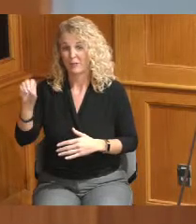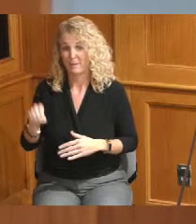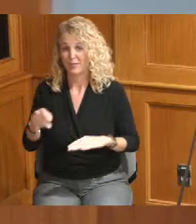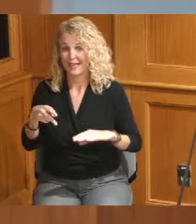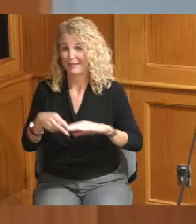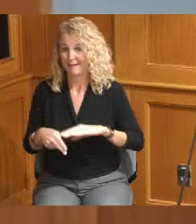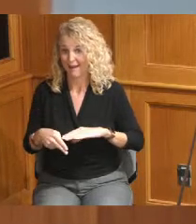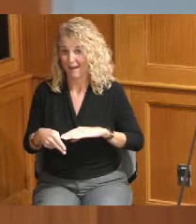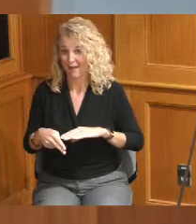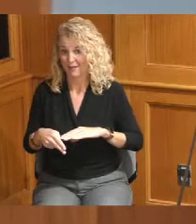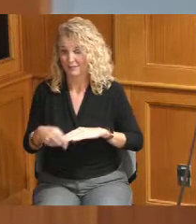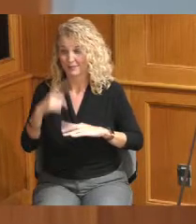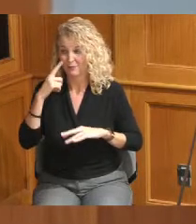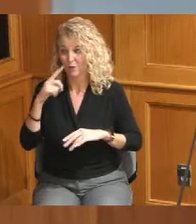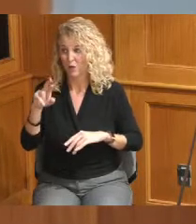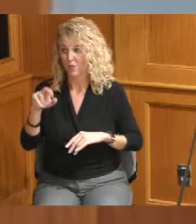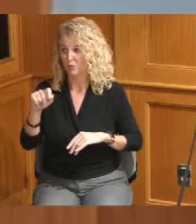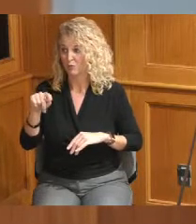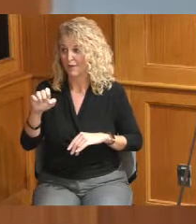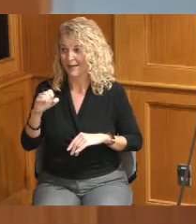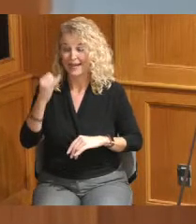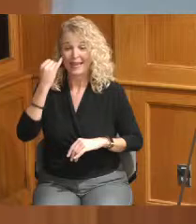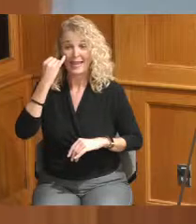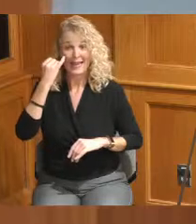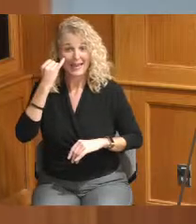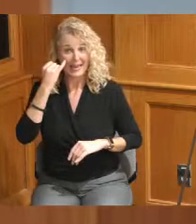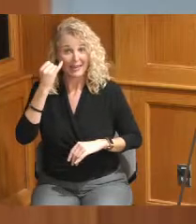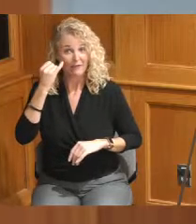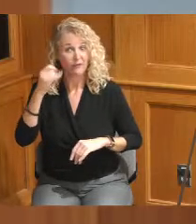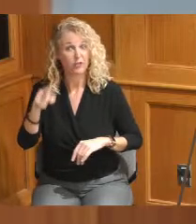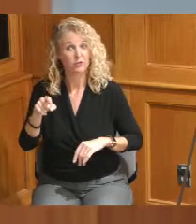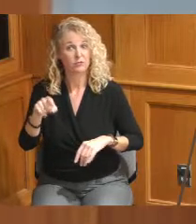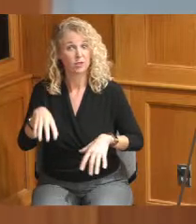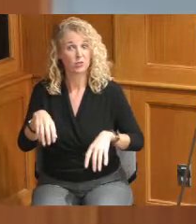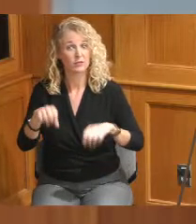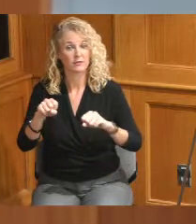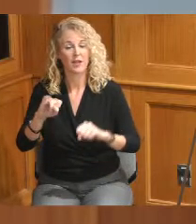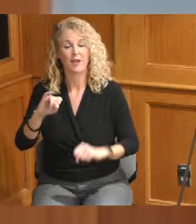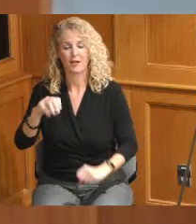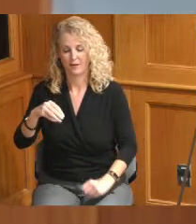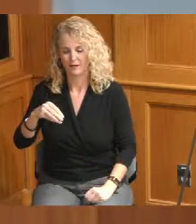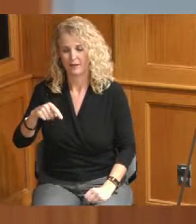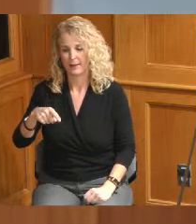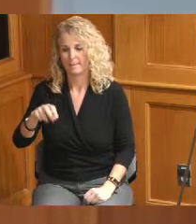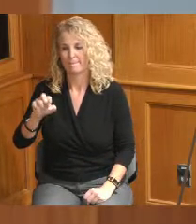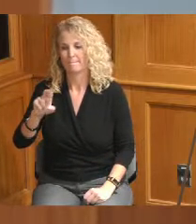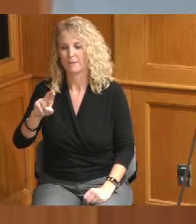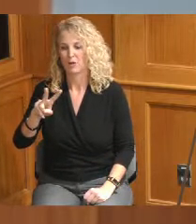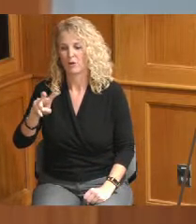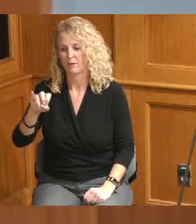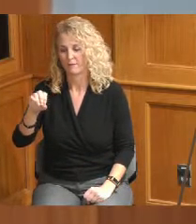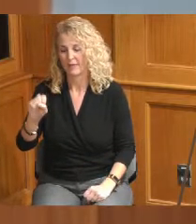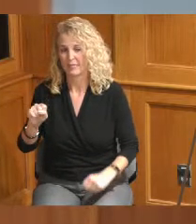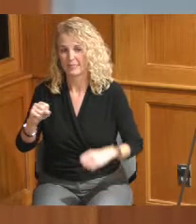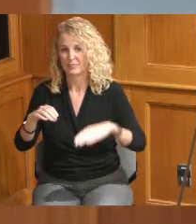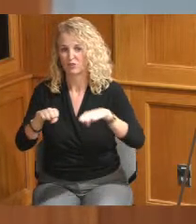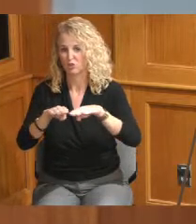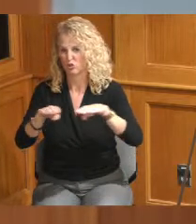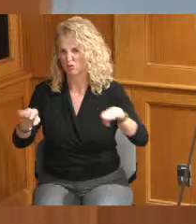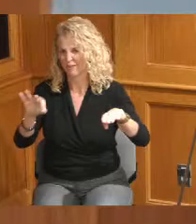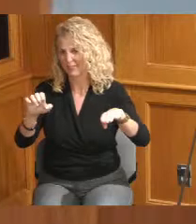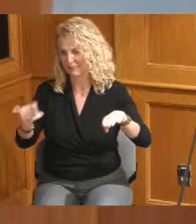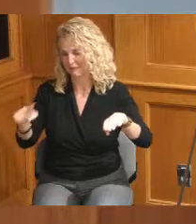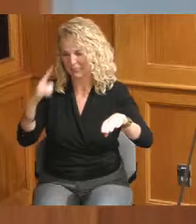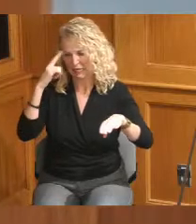cut in those rates if you were to adopt the impervious surface fee that you've been looking at for